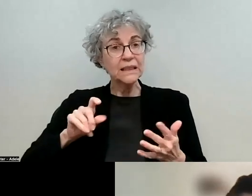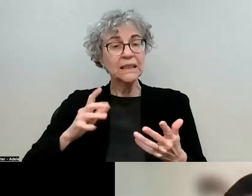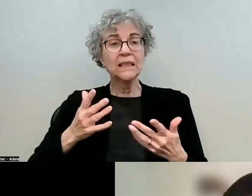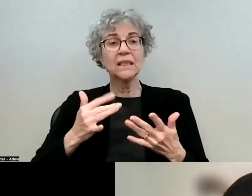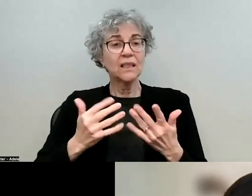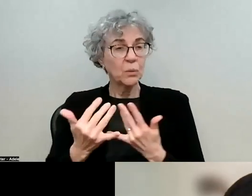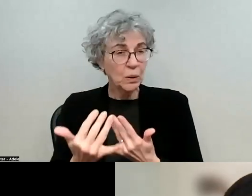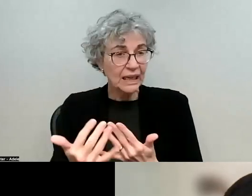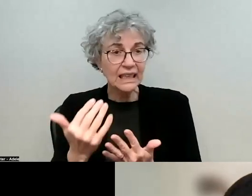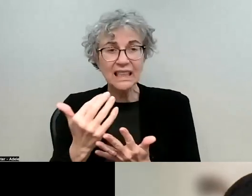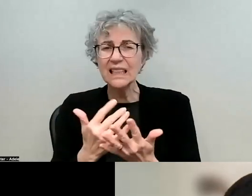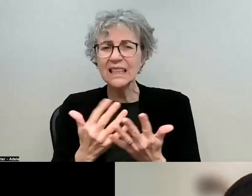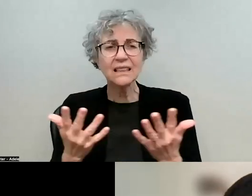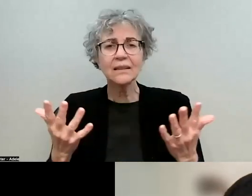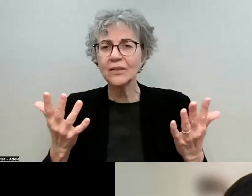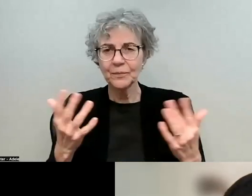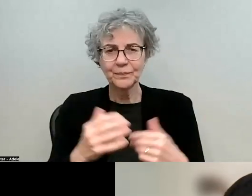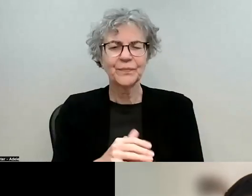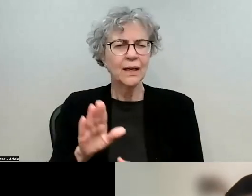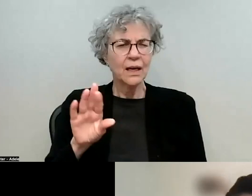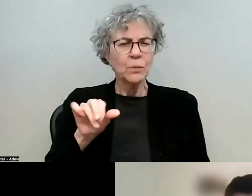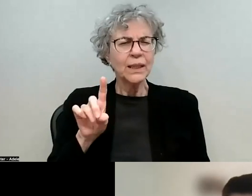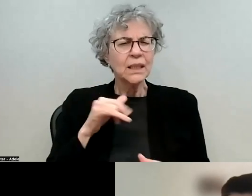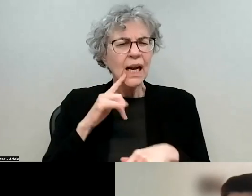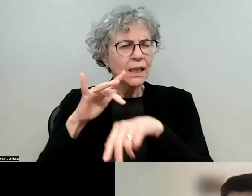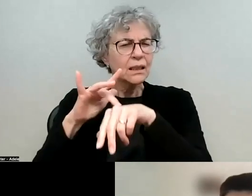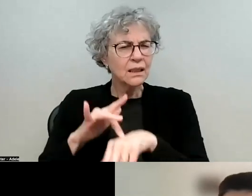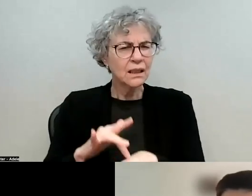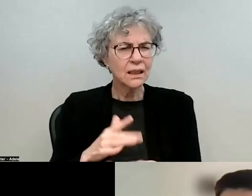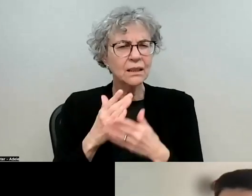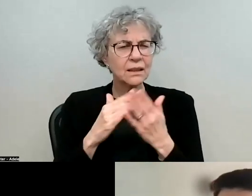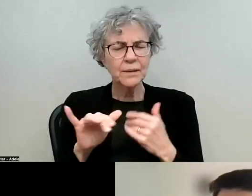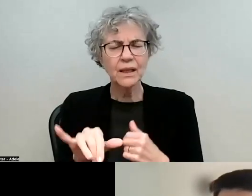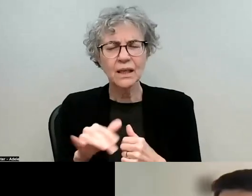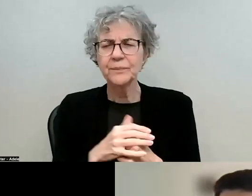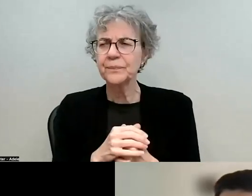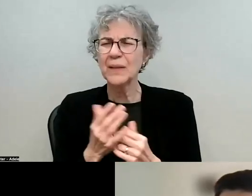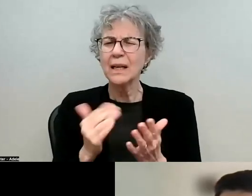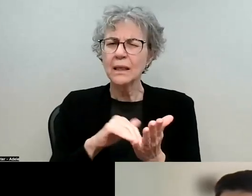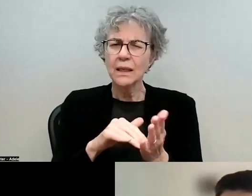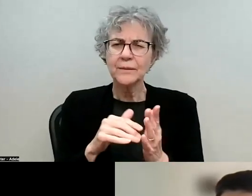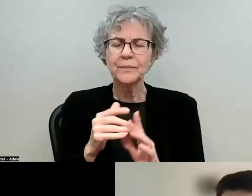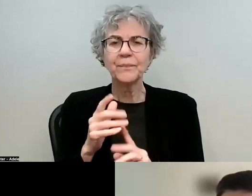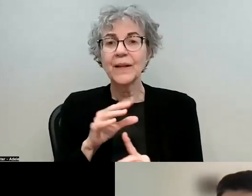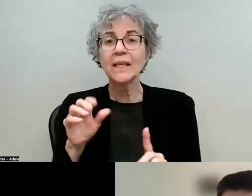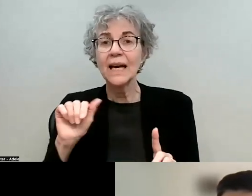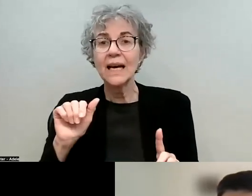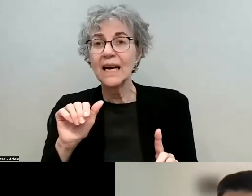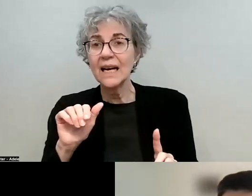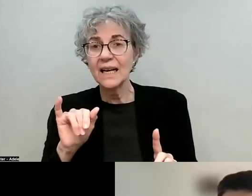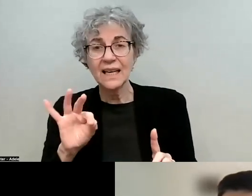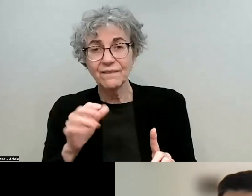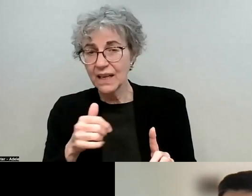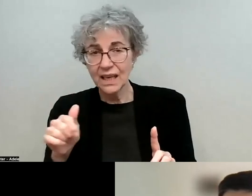Sure. So I think I covered some of this, but I'll just go over it again. And then, Anne, if you've got any questions, you